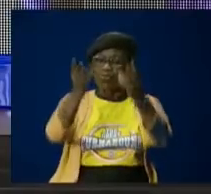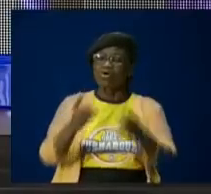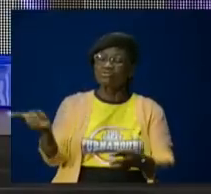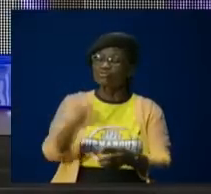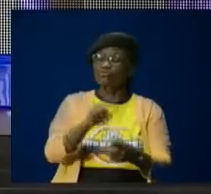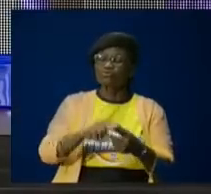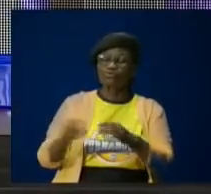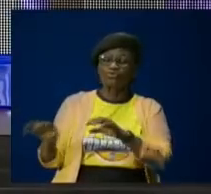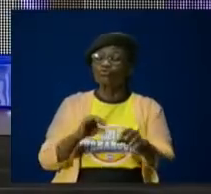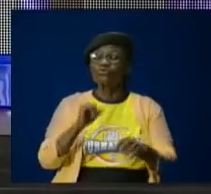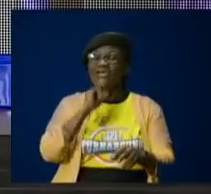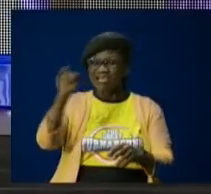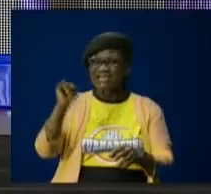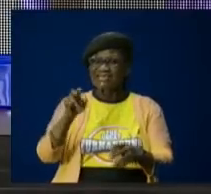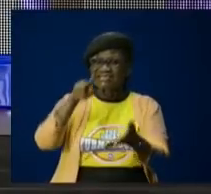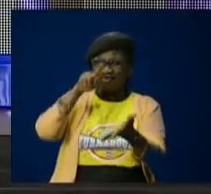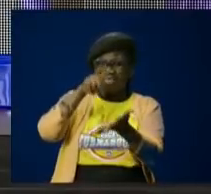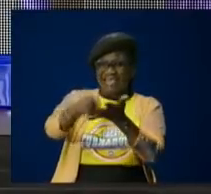kill.